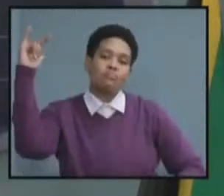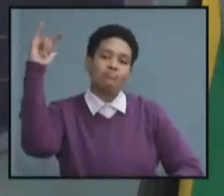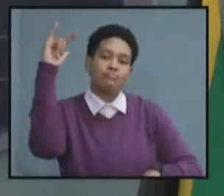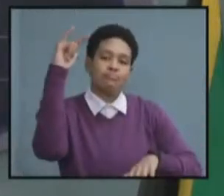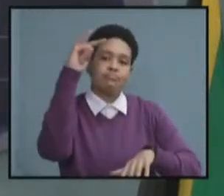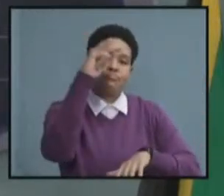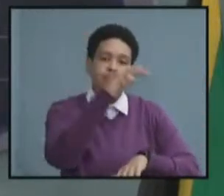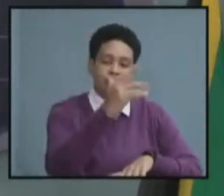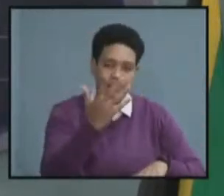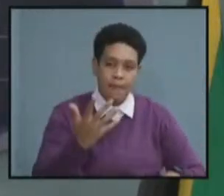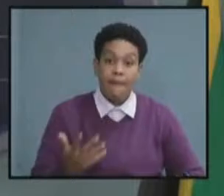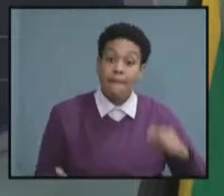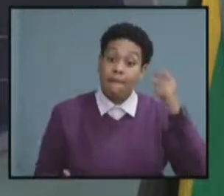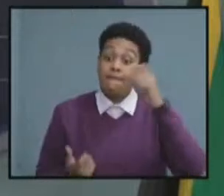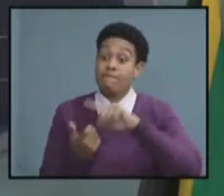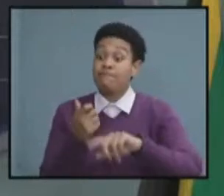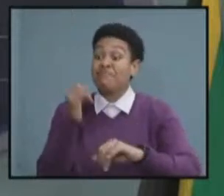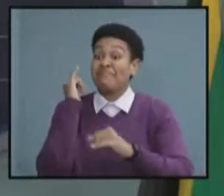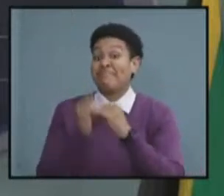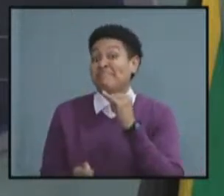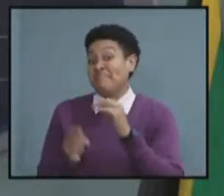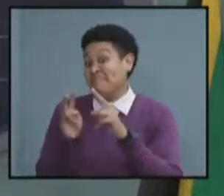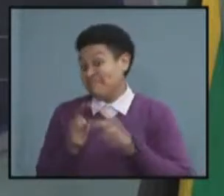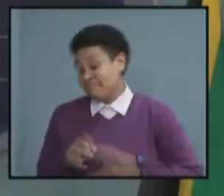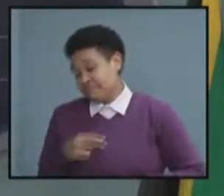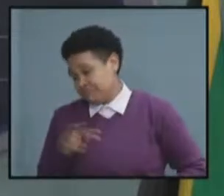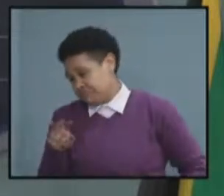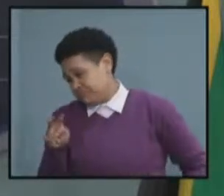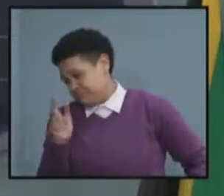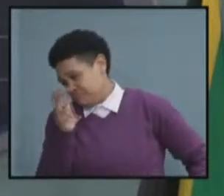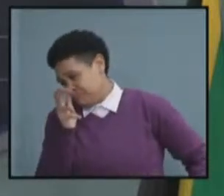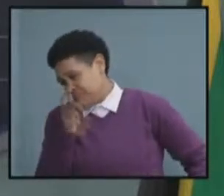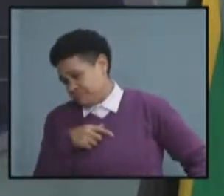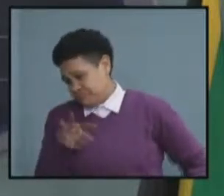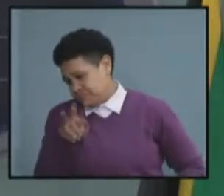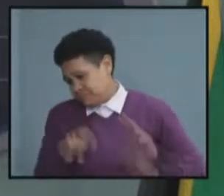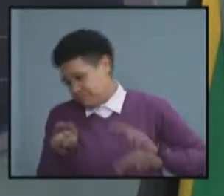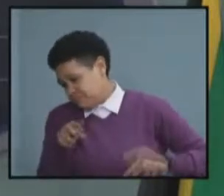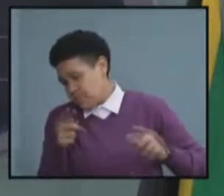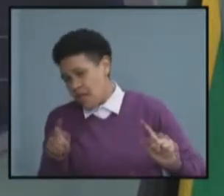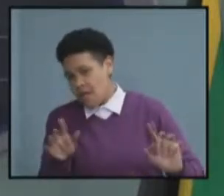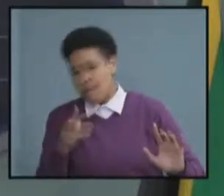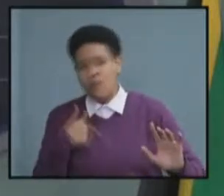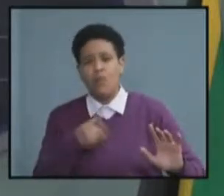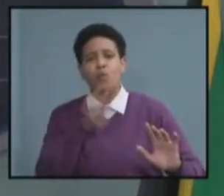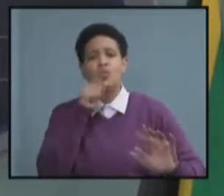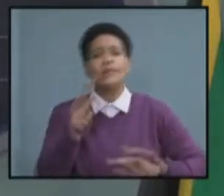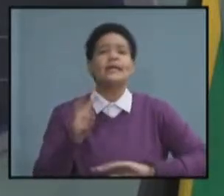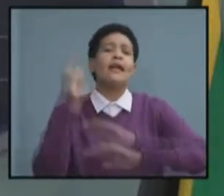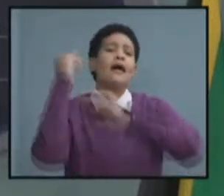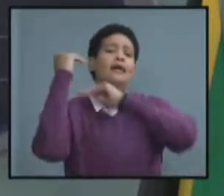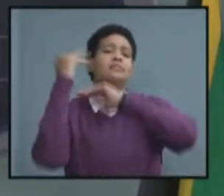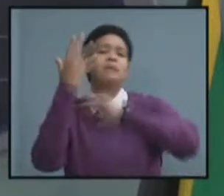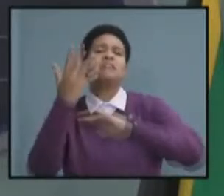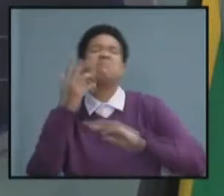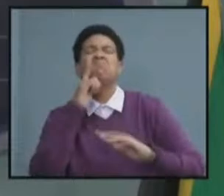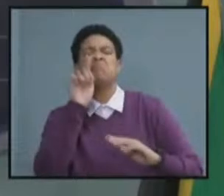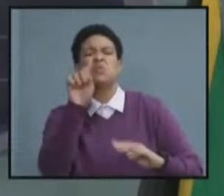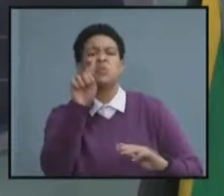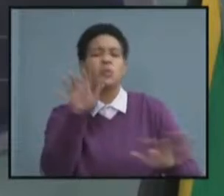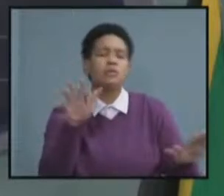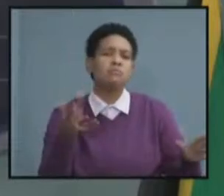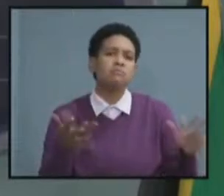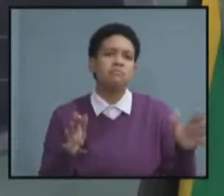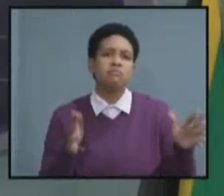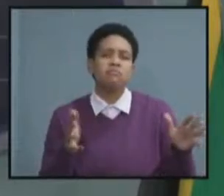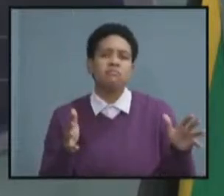And from the last assessment that I have received, we are expecting that we should be